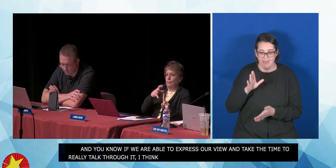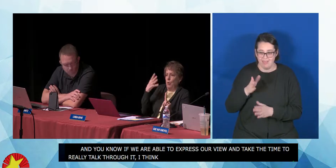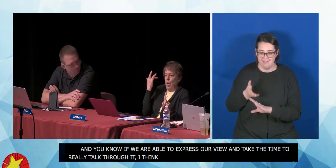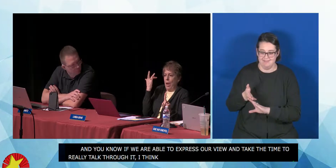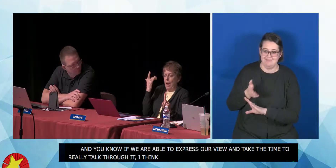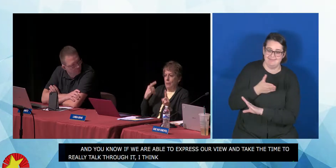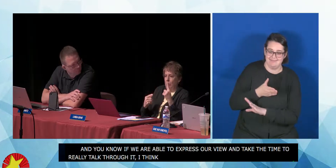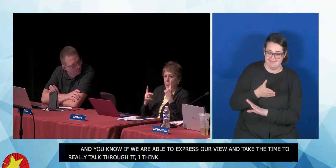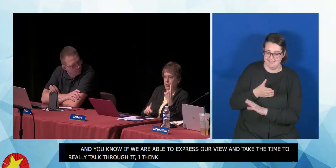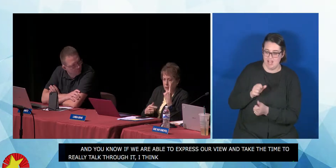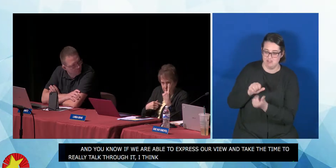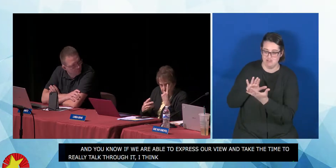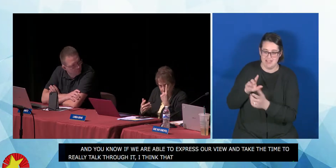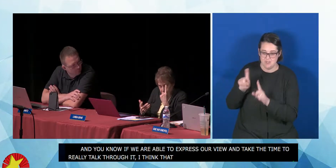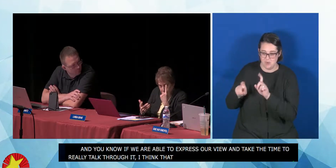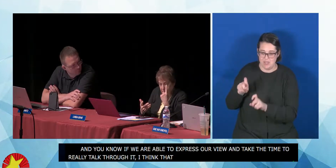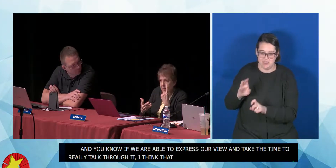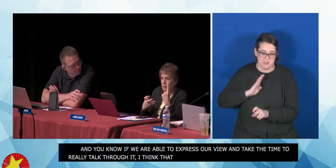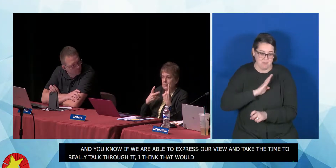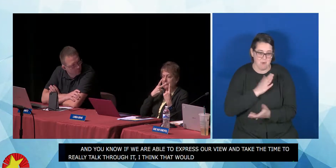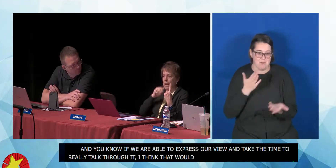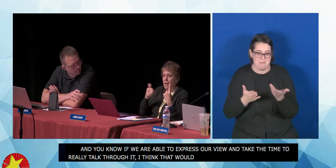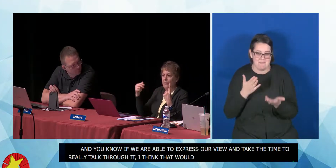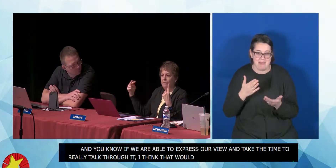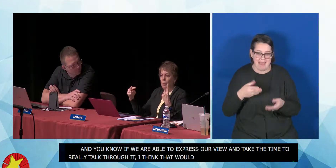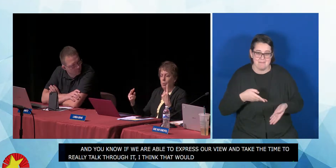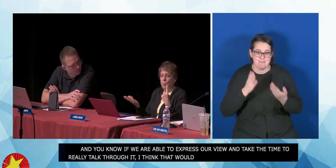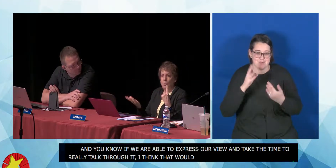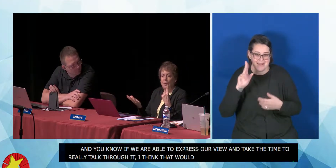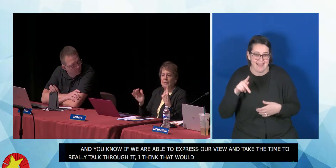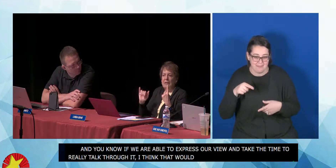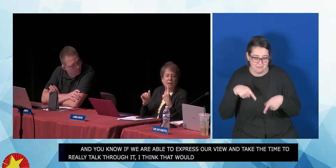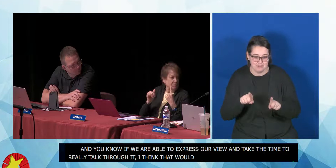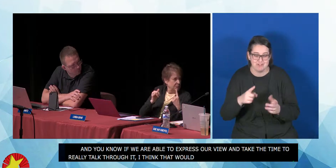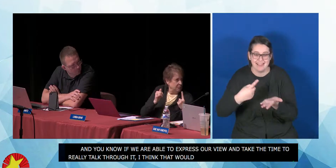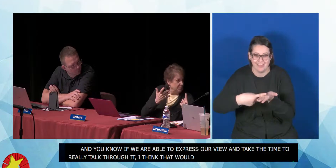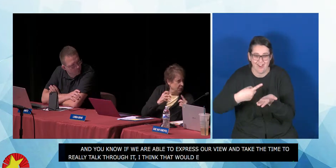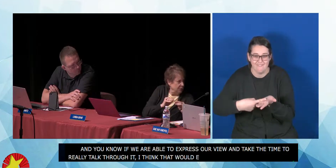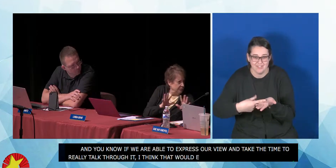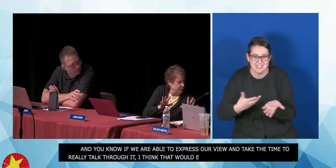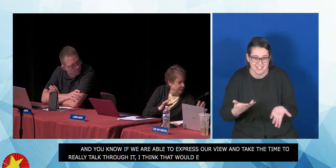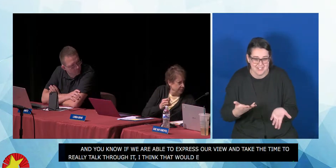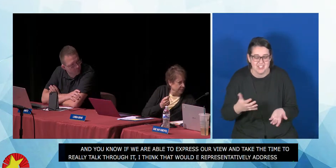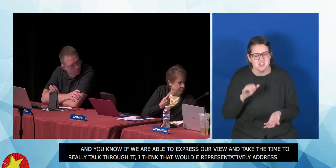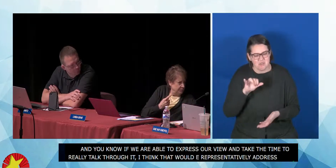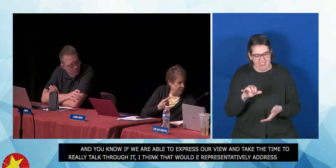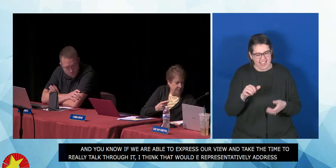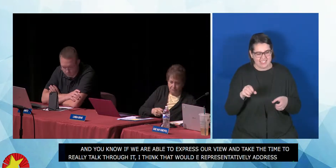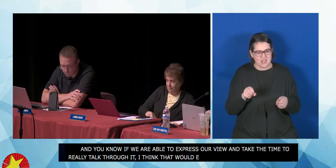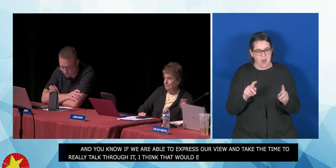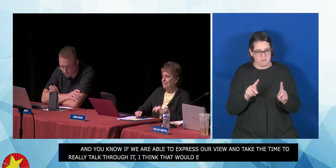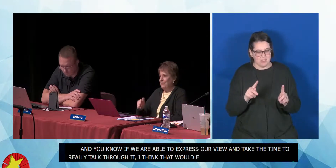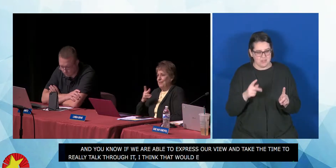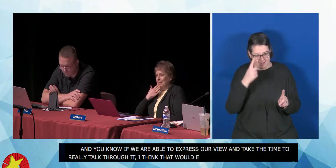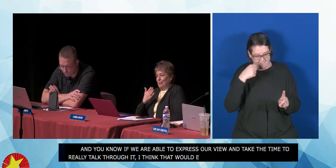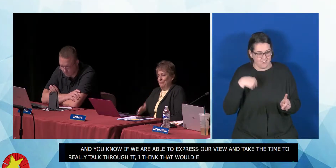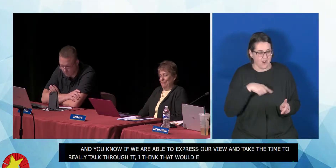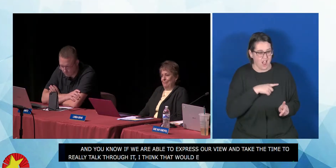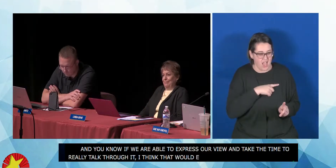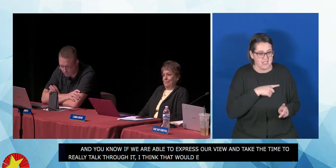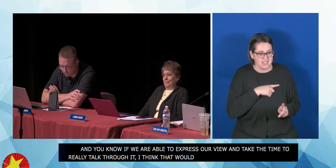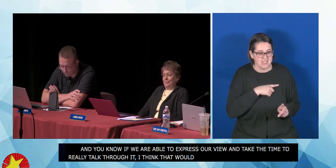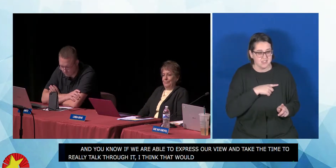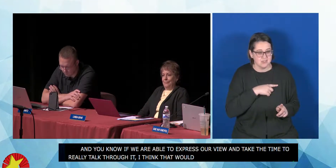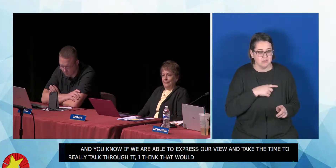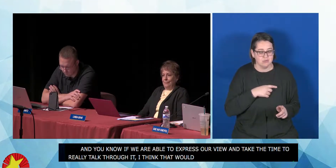and concerns the board might bring up in a policy conversation at a board meeting, right? And so it gives us an opportunity to have different